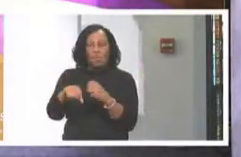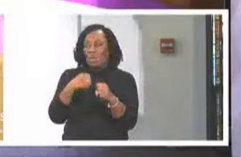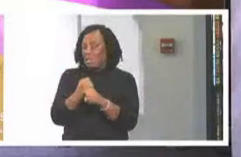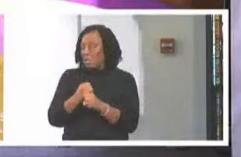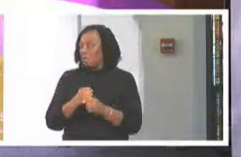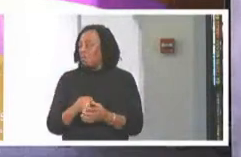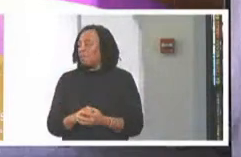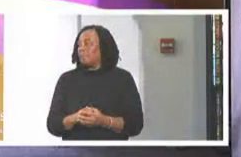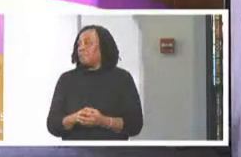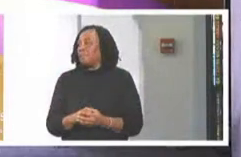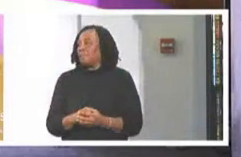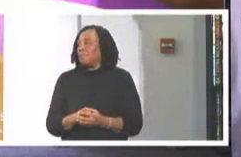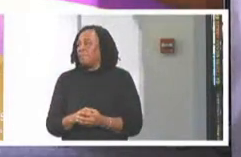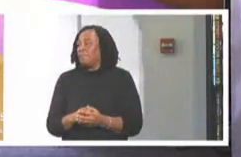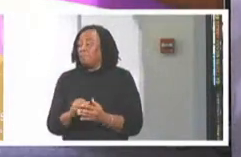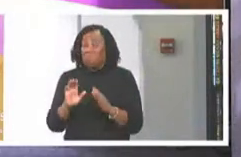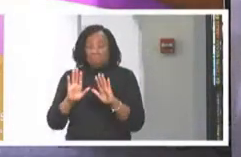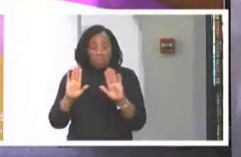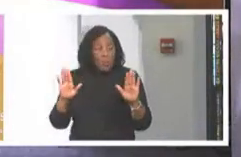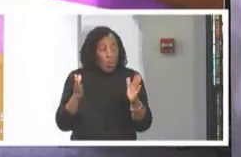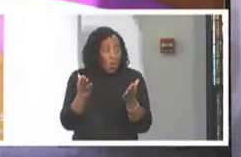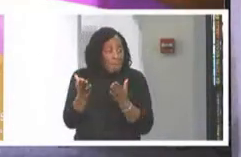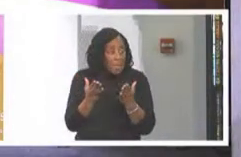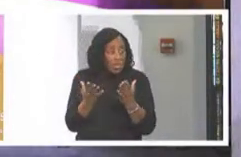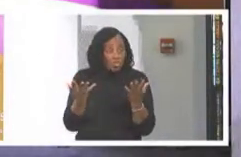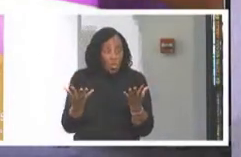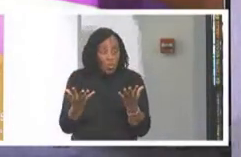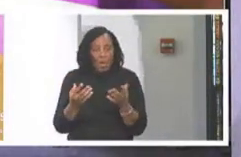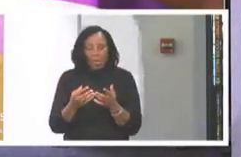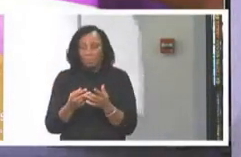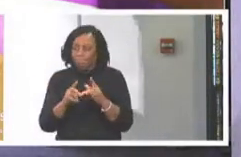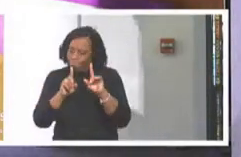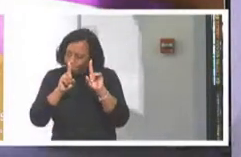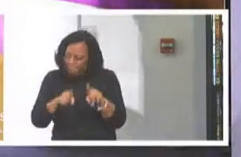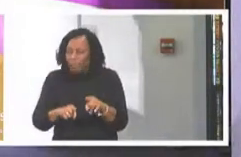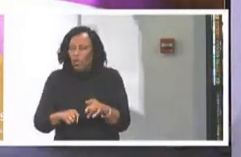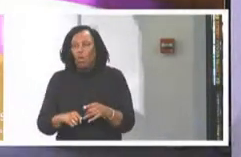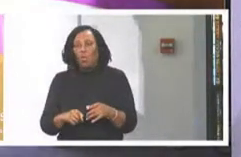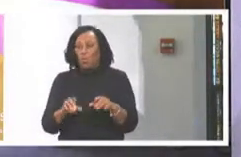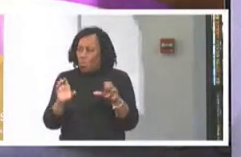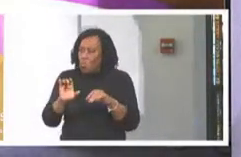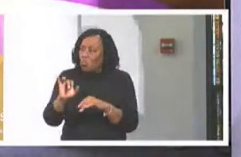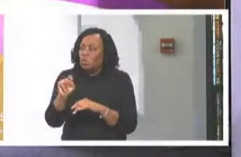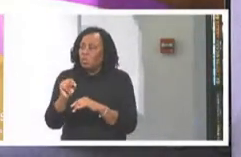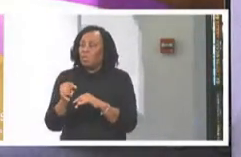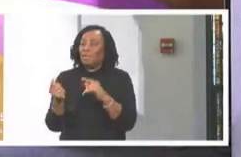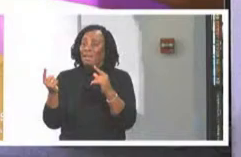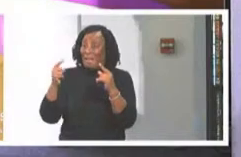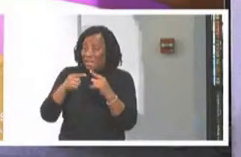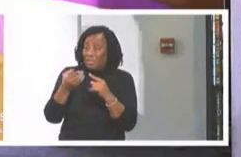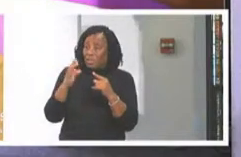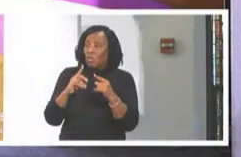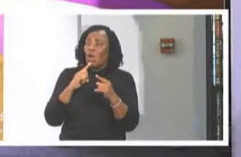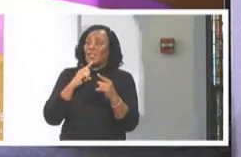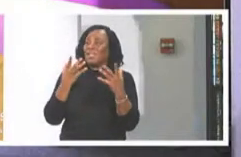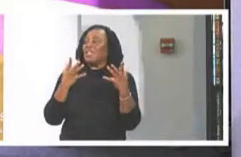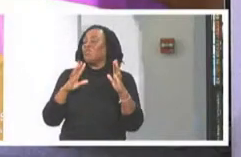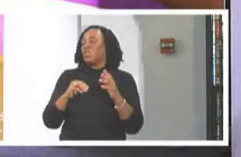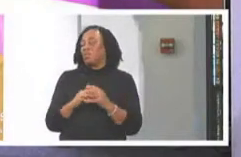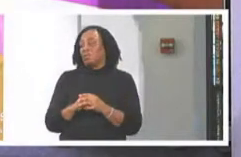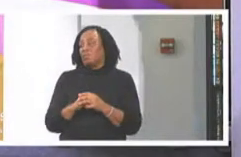Whatever ministry that you're in, be there. Do it until God says move on.